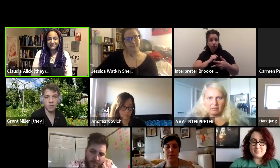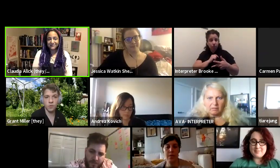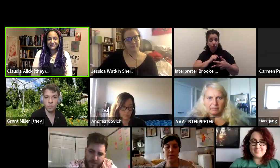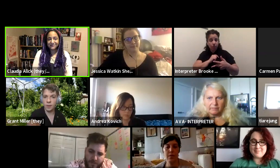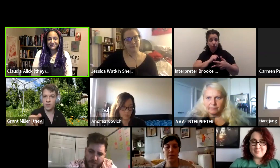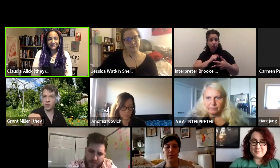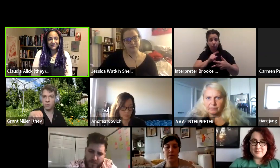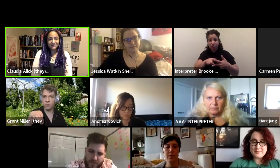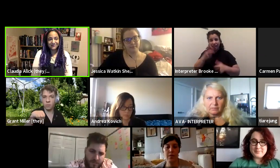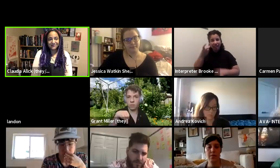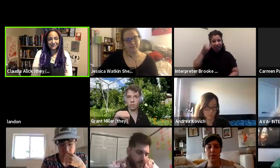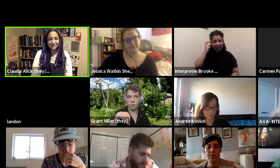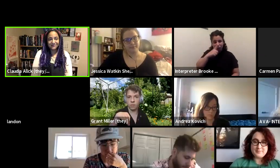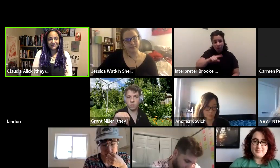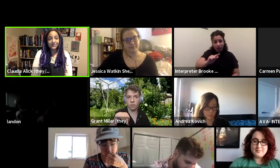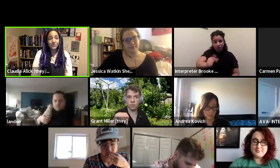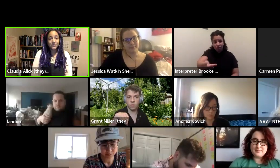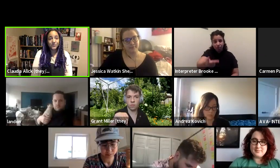Landon, would you be up to go?